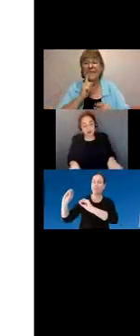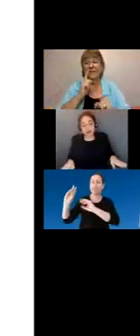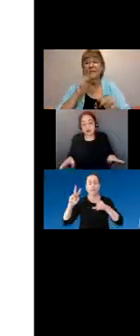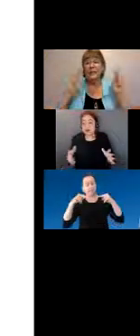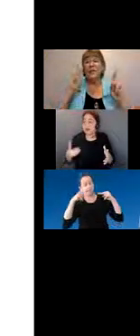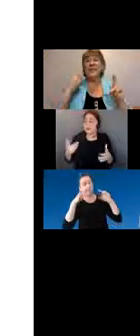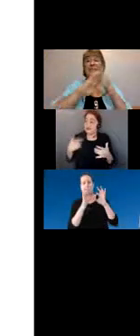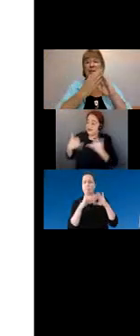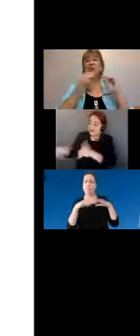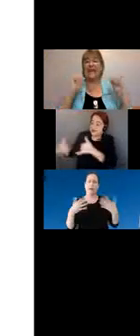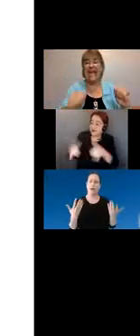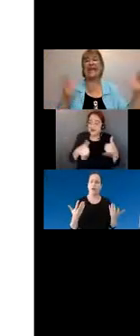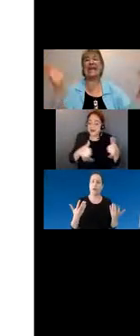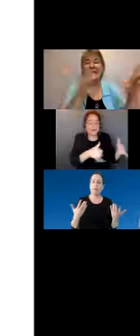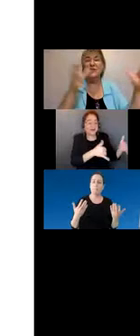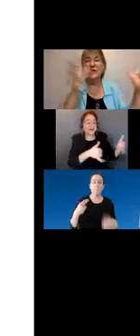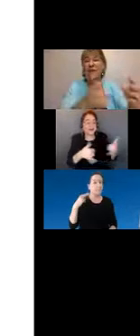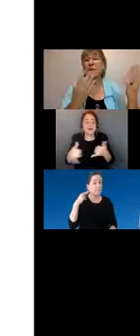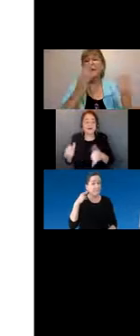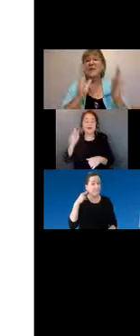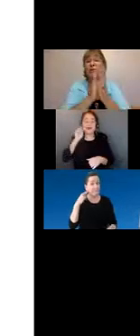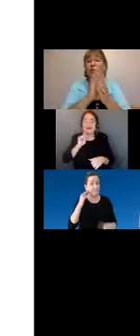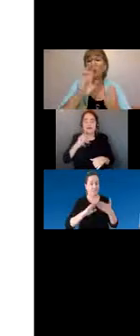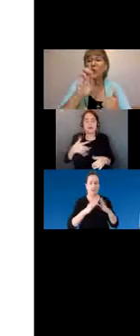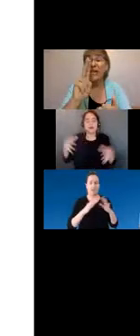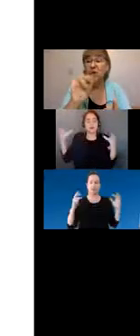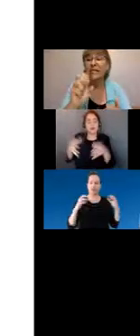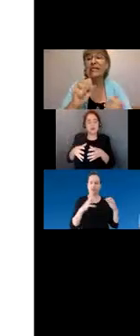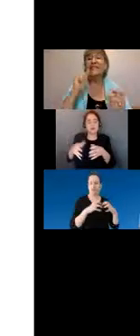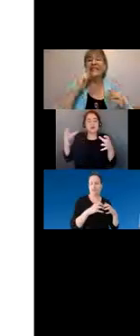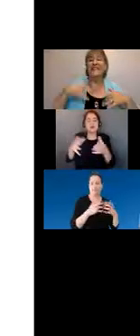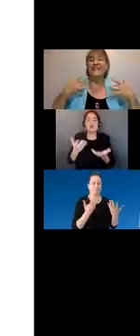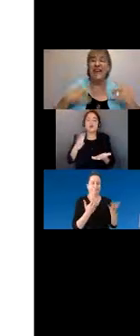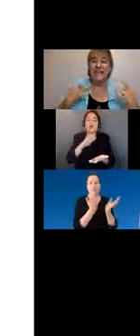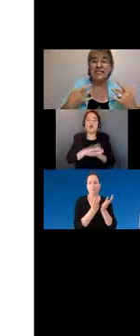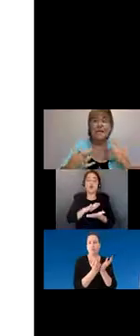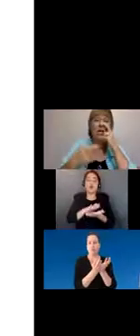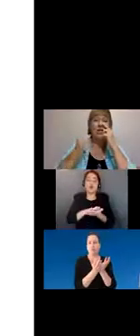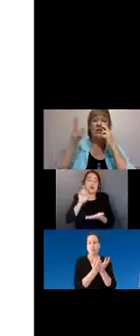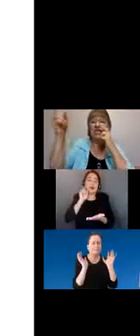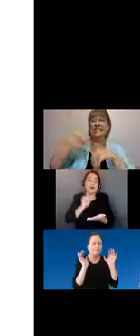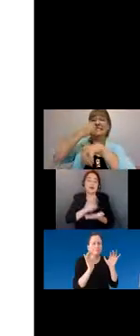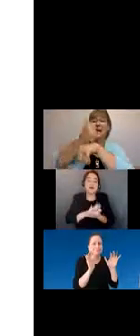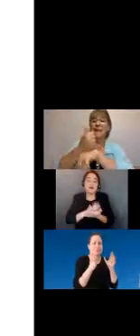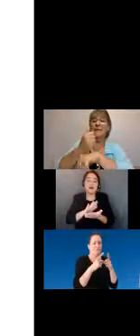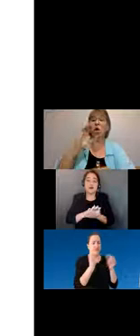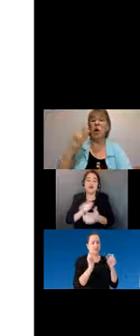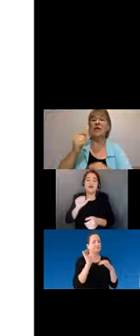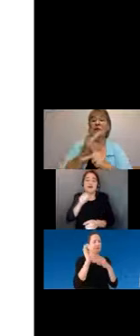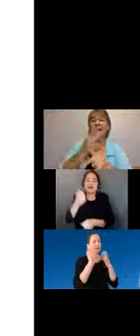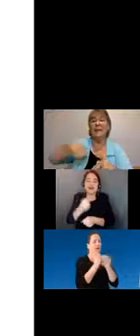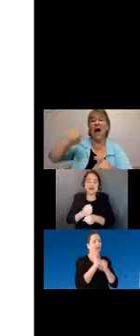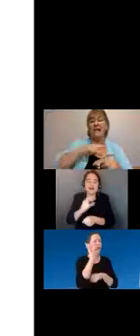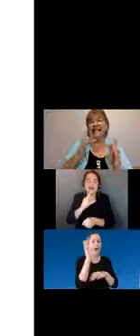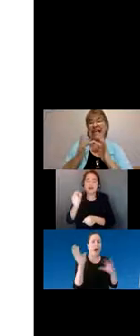deaf people in the deaf community can get together, maybe school reunions, deaf events. So she set up CODA